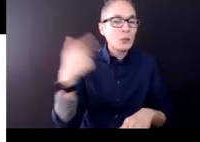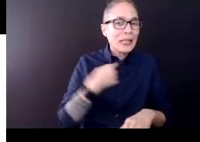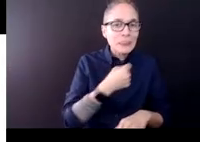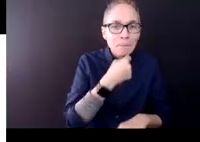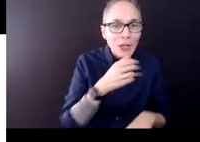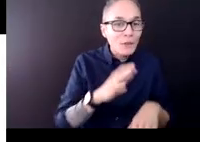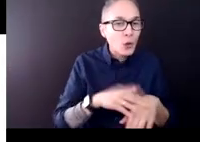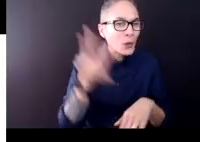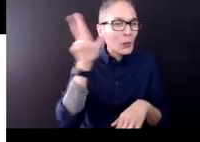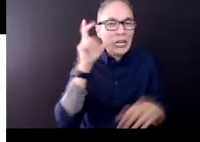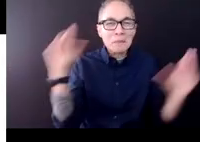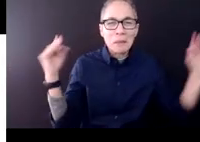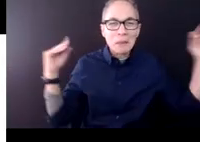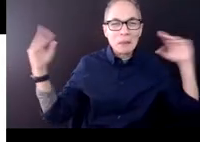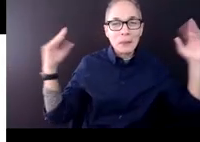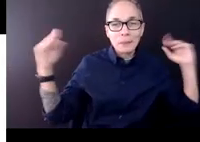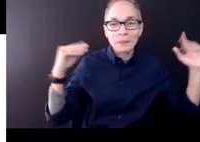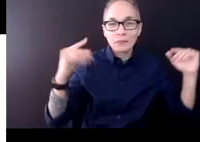um,